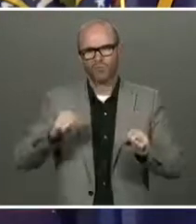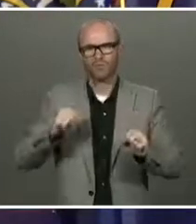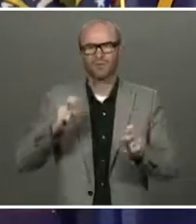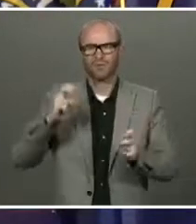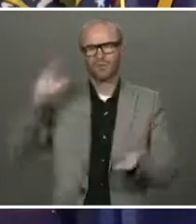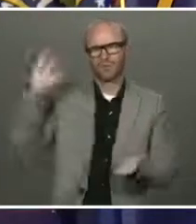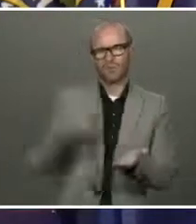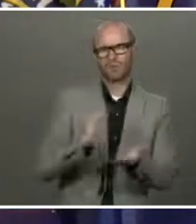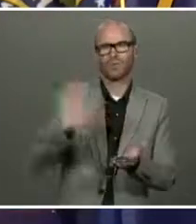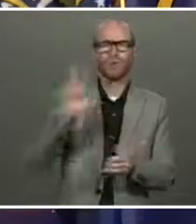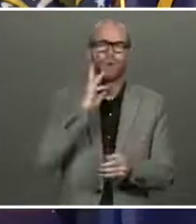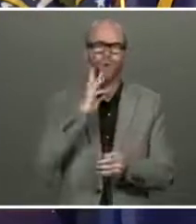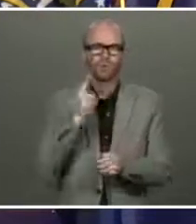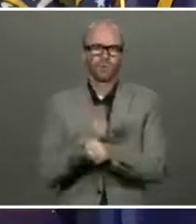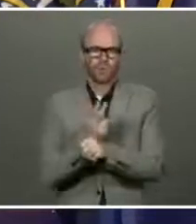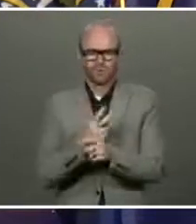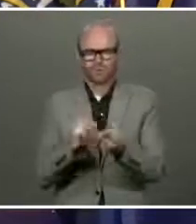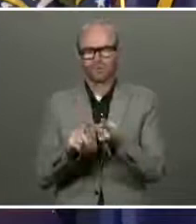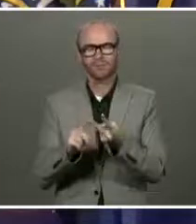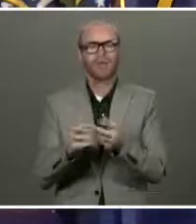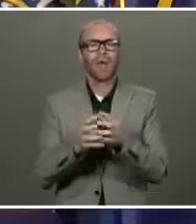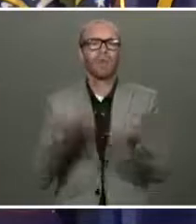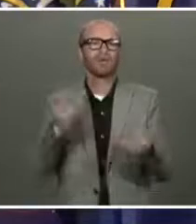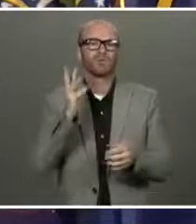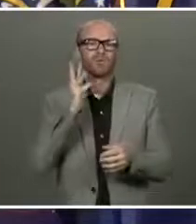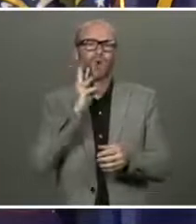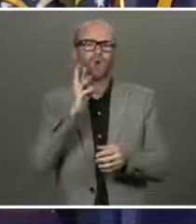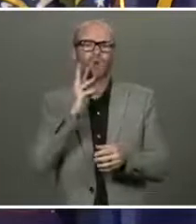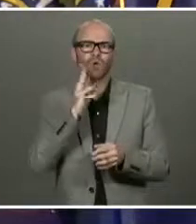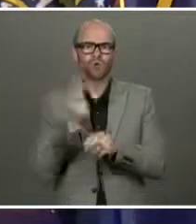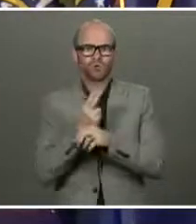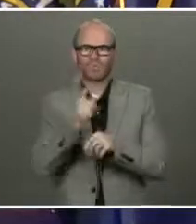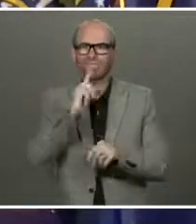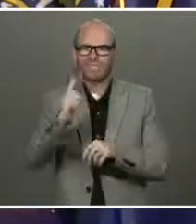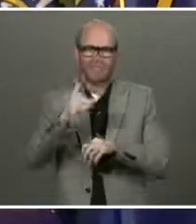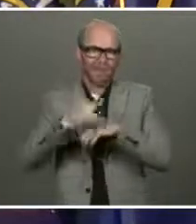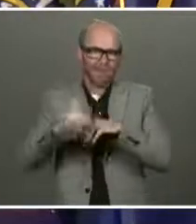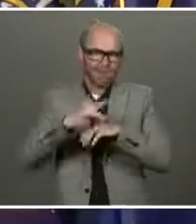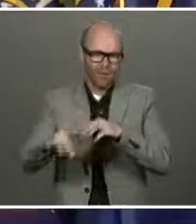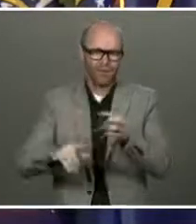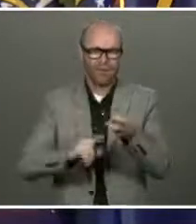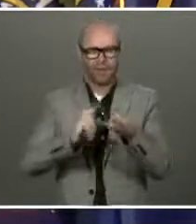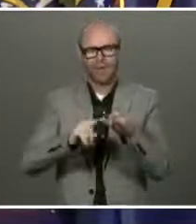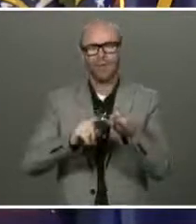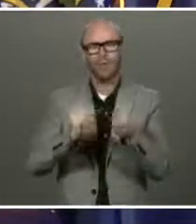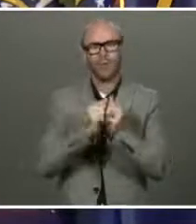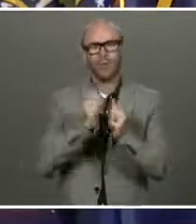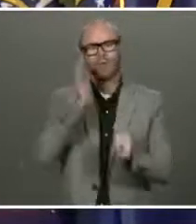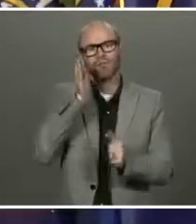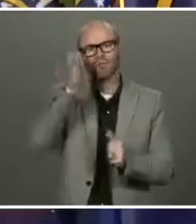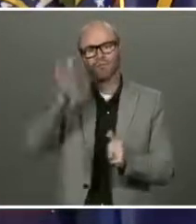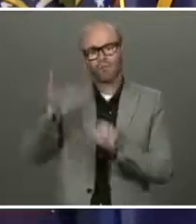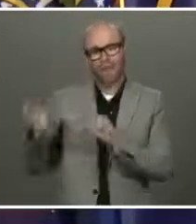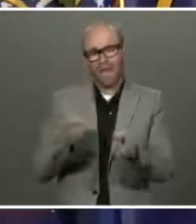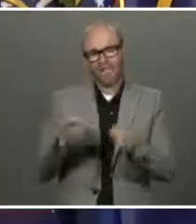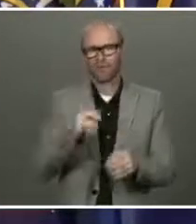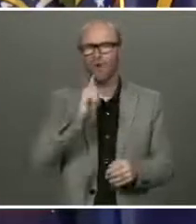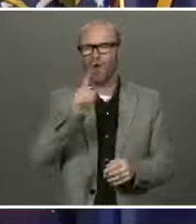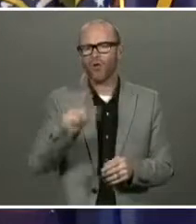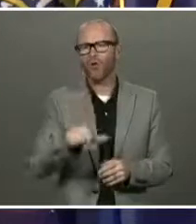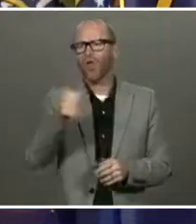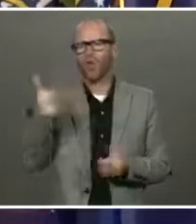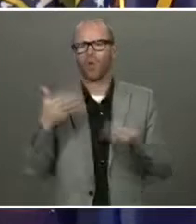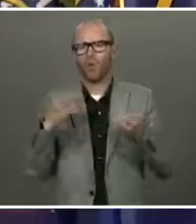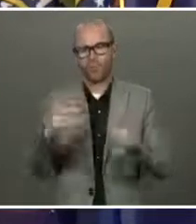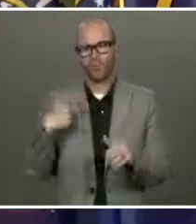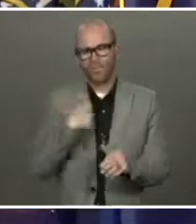there, how much water is available with the current resources, and then with future planning, are there other ways that we're able to